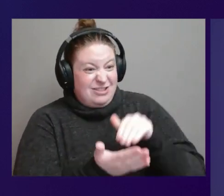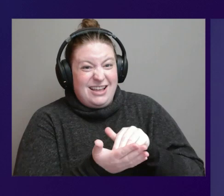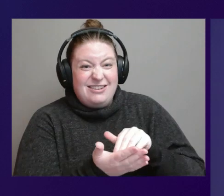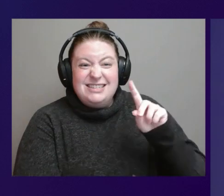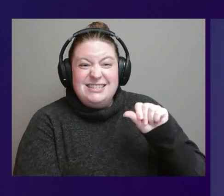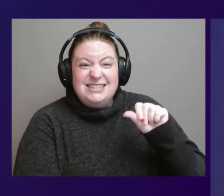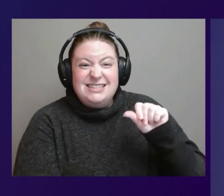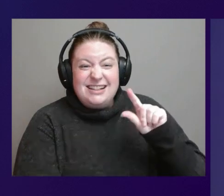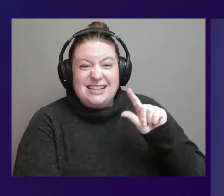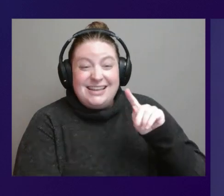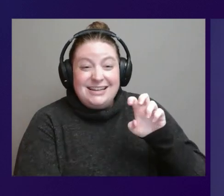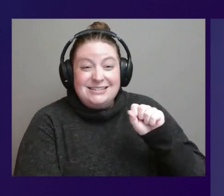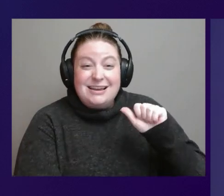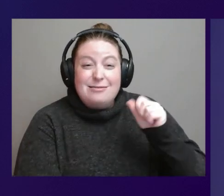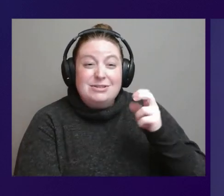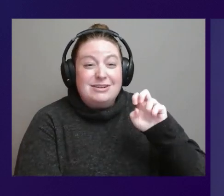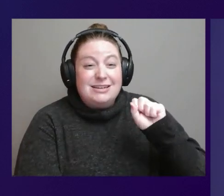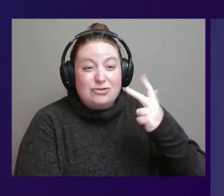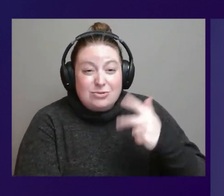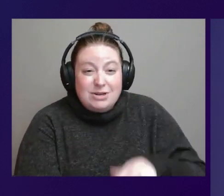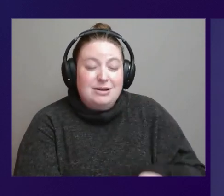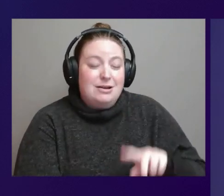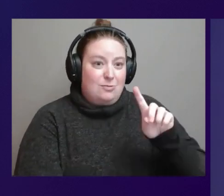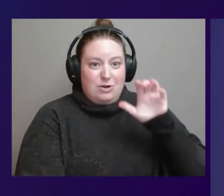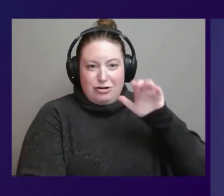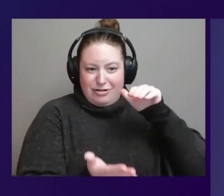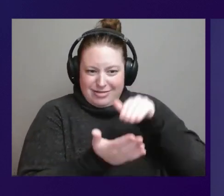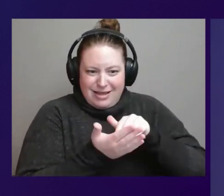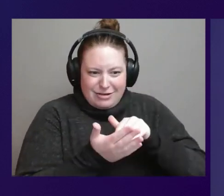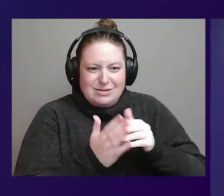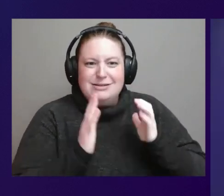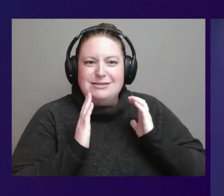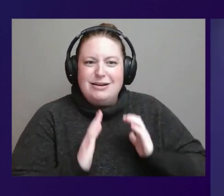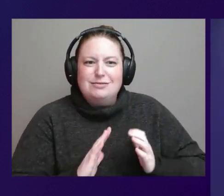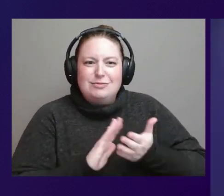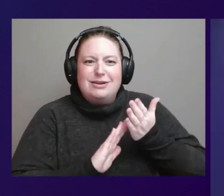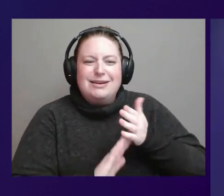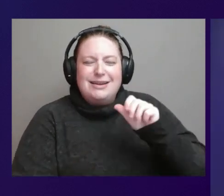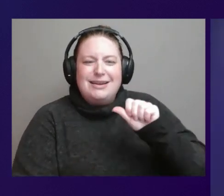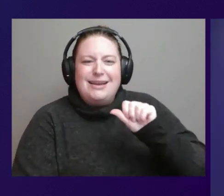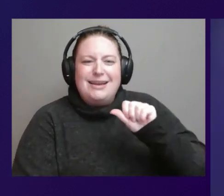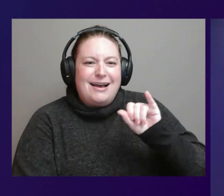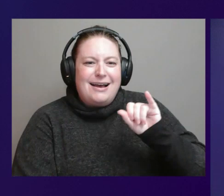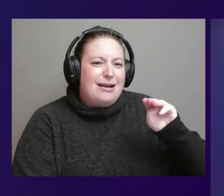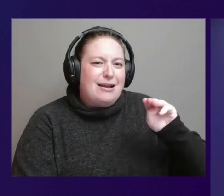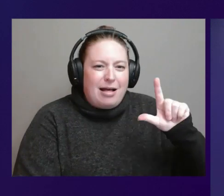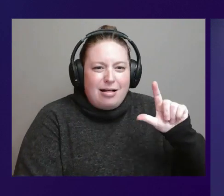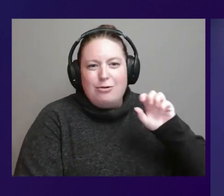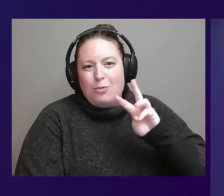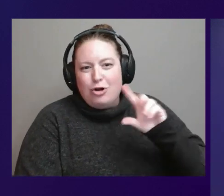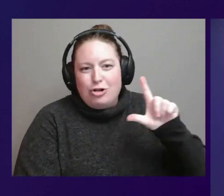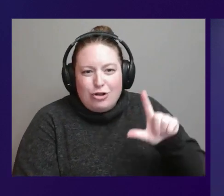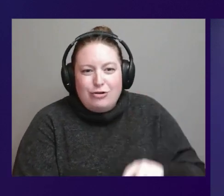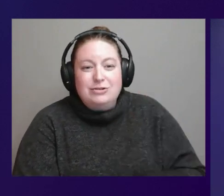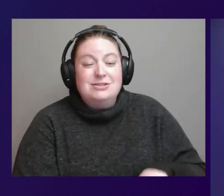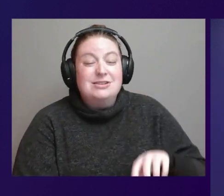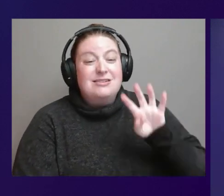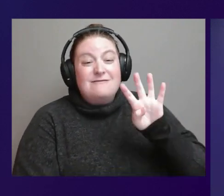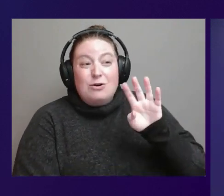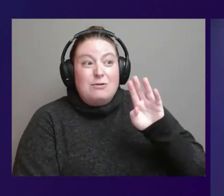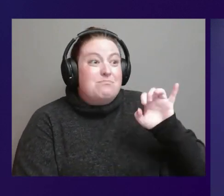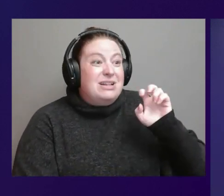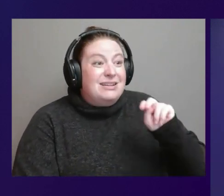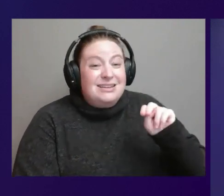S3, 100,000 customers running their AI ML workloads on AWS, 4 billion S3 checksums